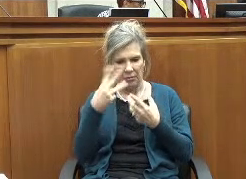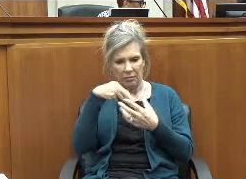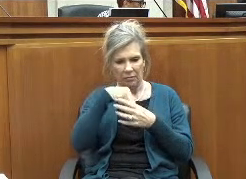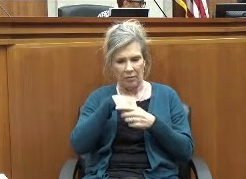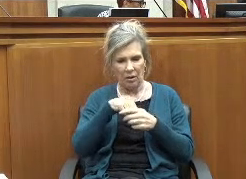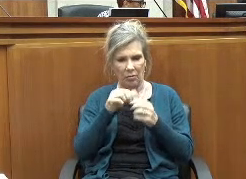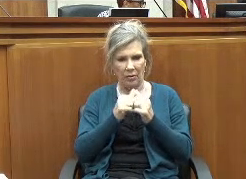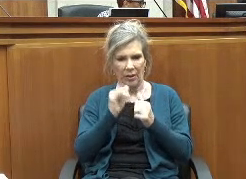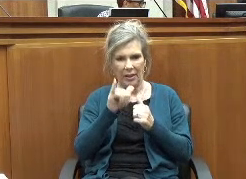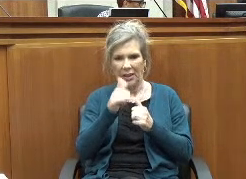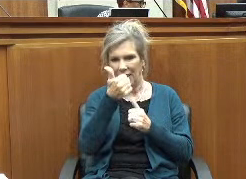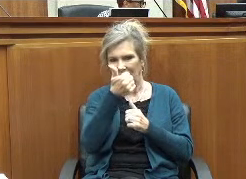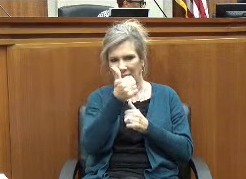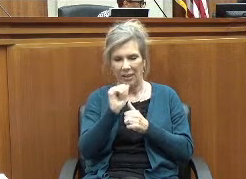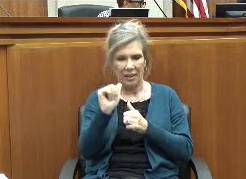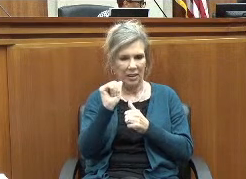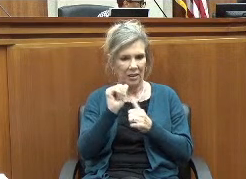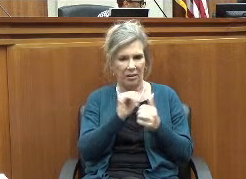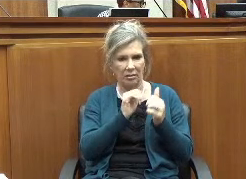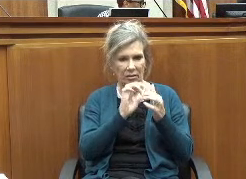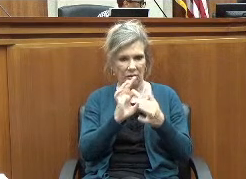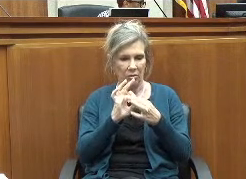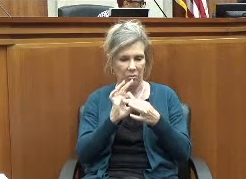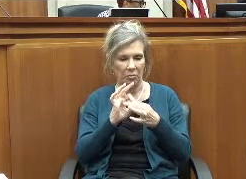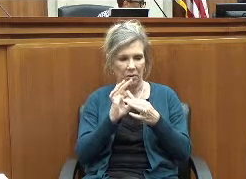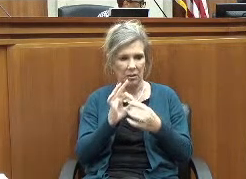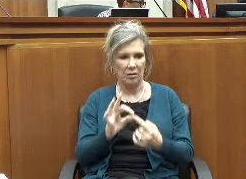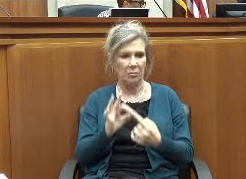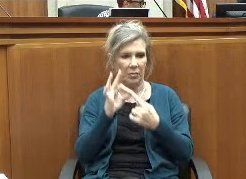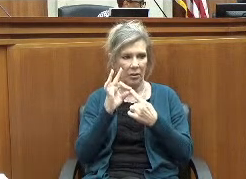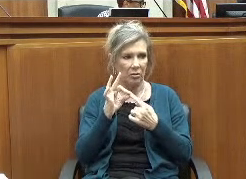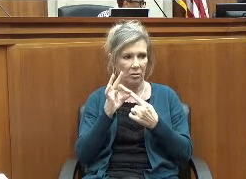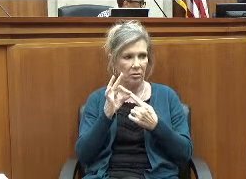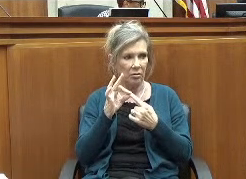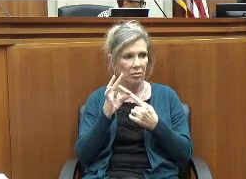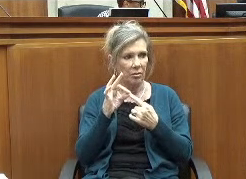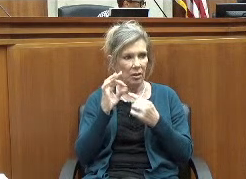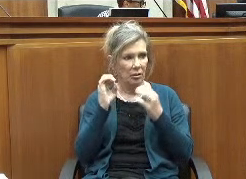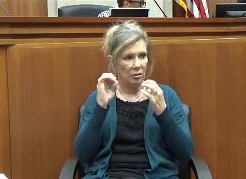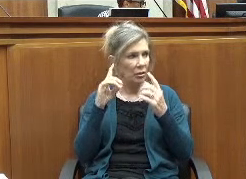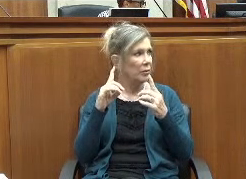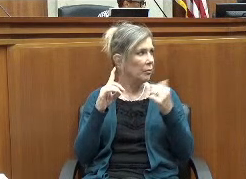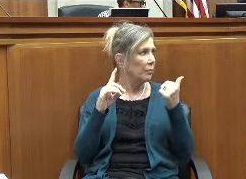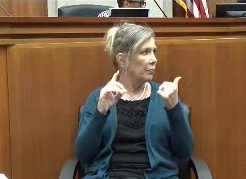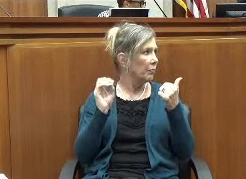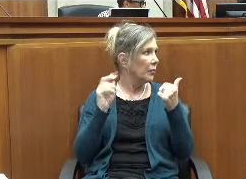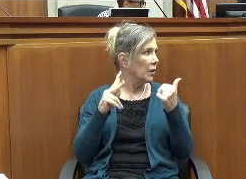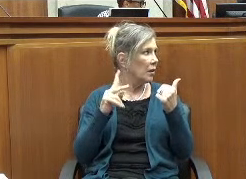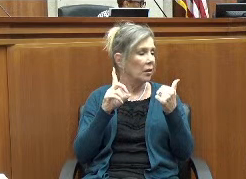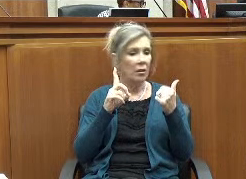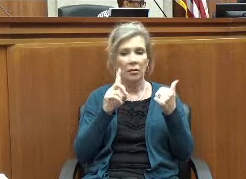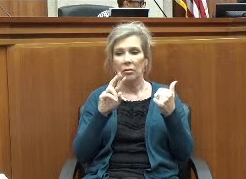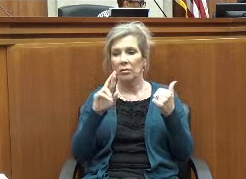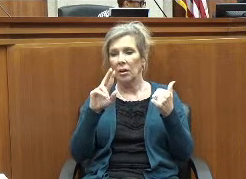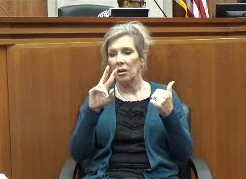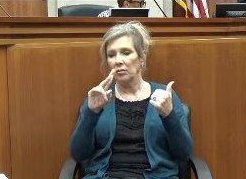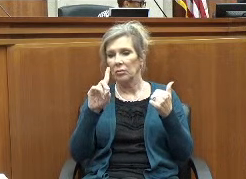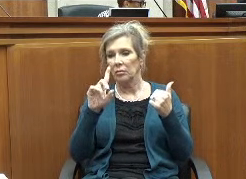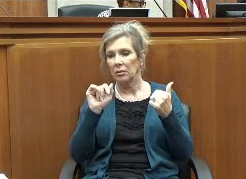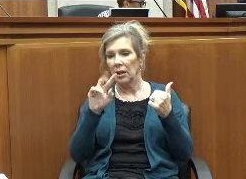get that right. Let me ask you this. What Dr. Davis is raising sounds like